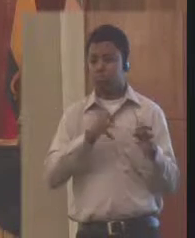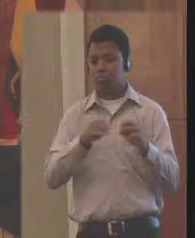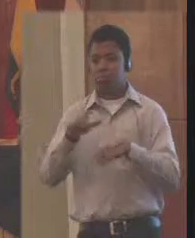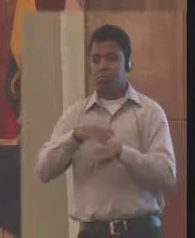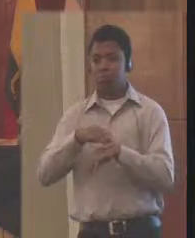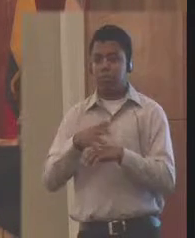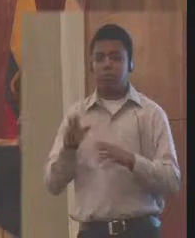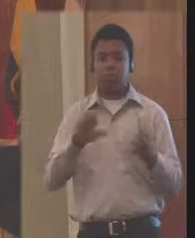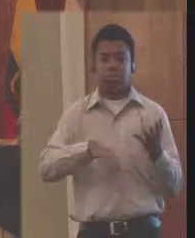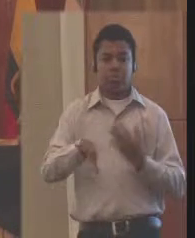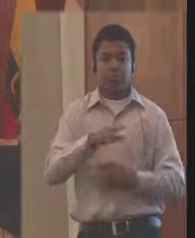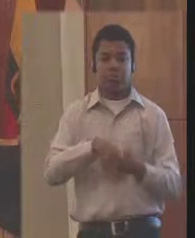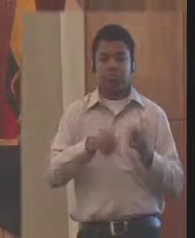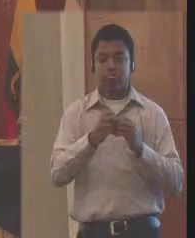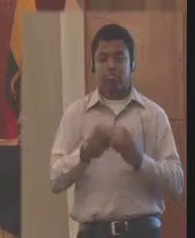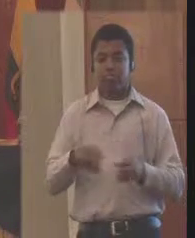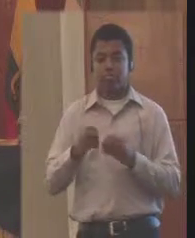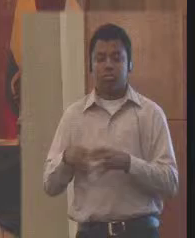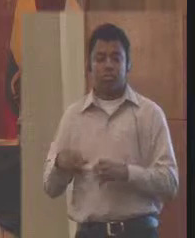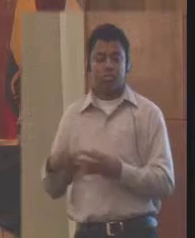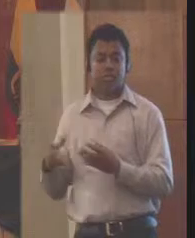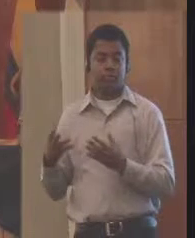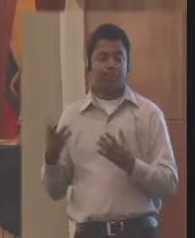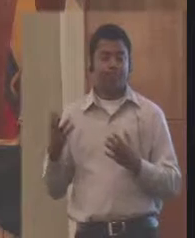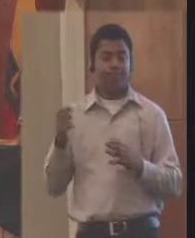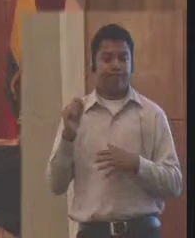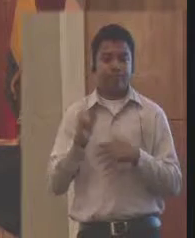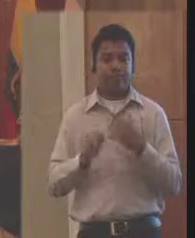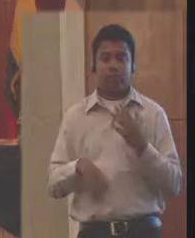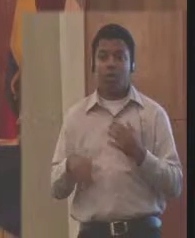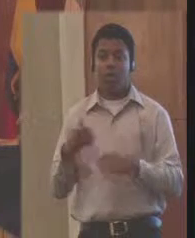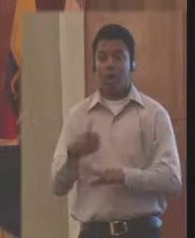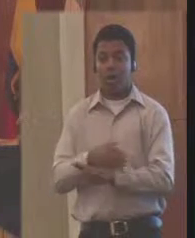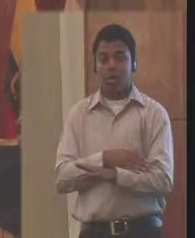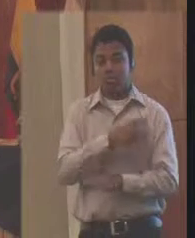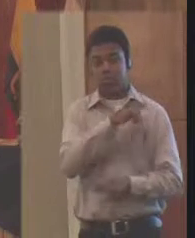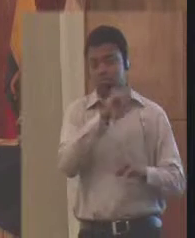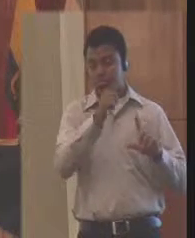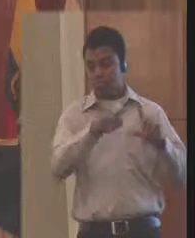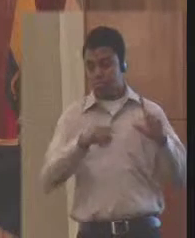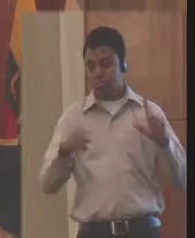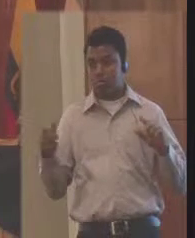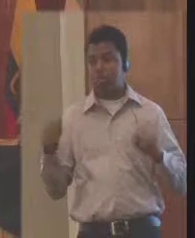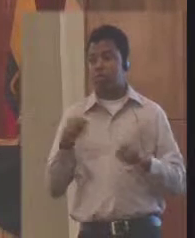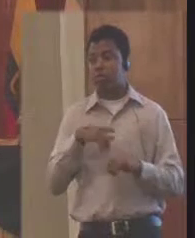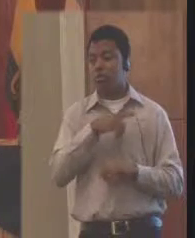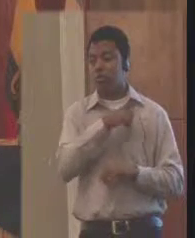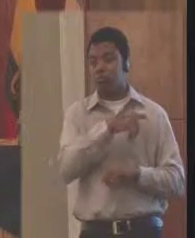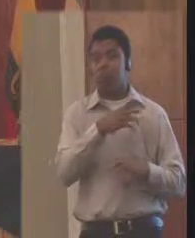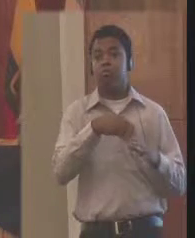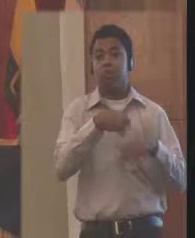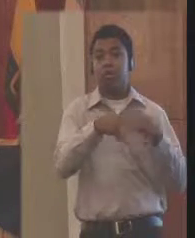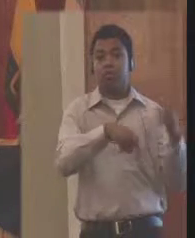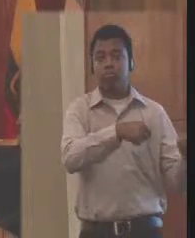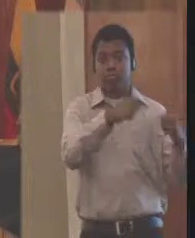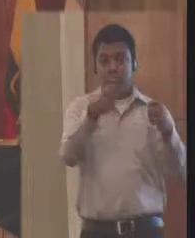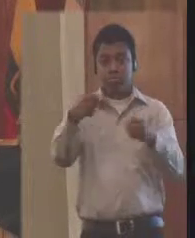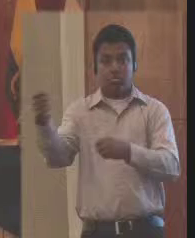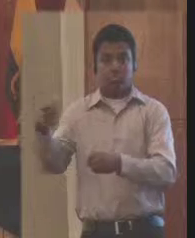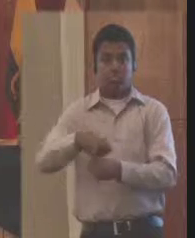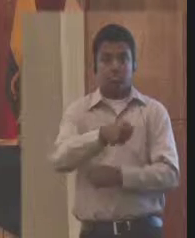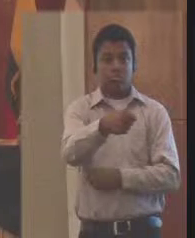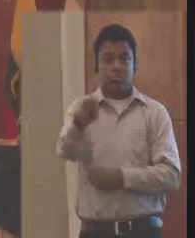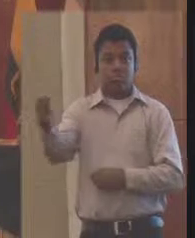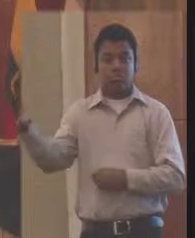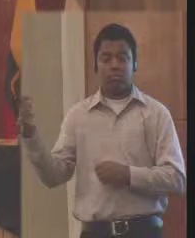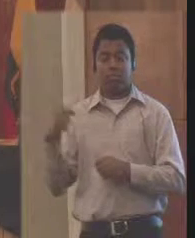say that what this doesn't capture, and these slides will be available to you afterward, what this doesn't capture is the enormous economic